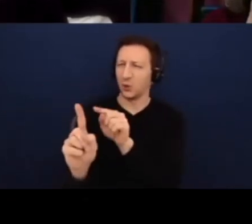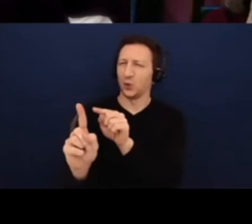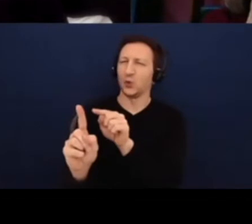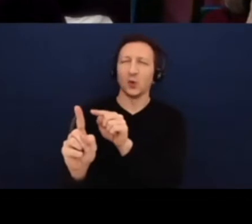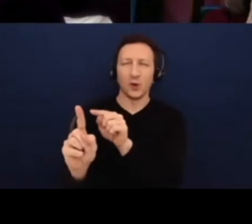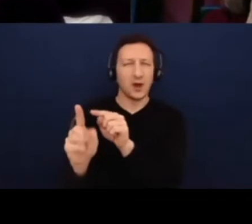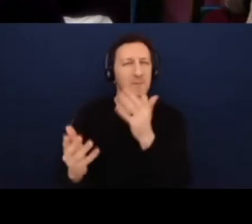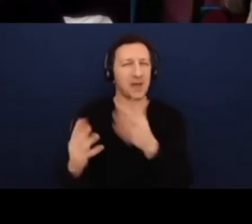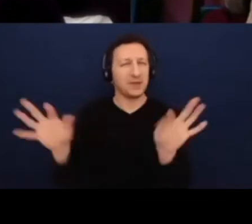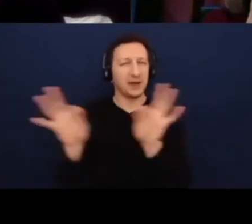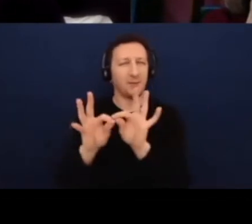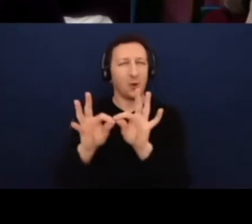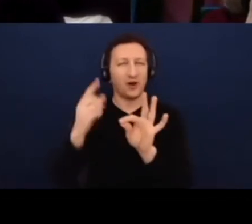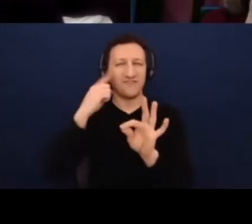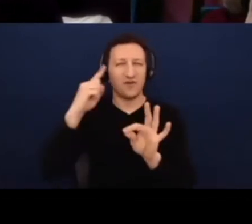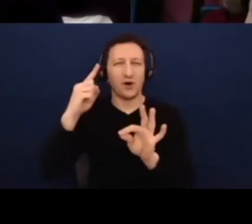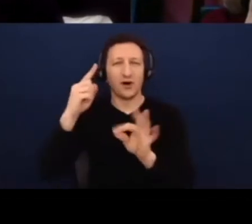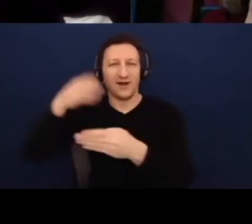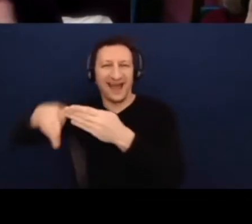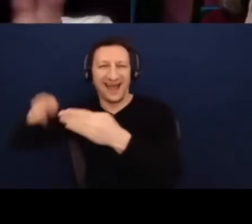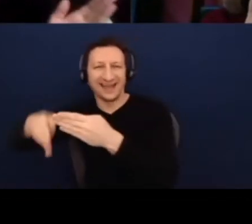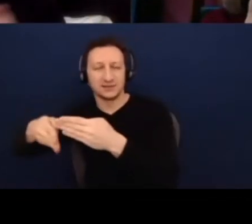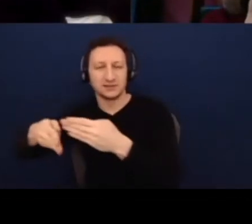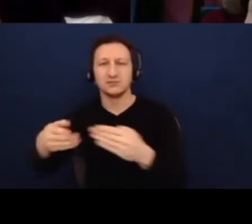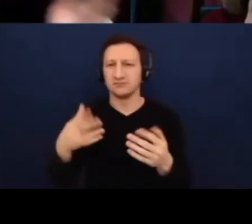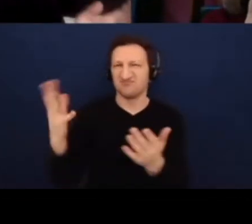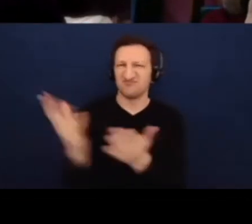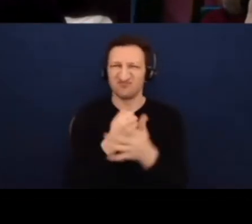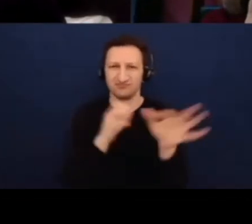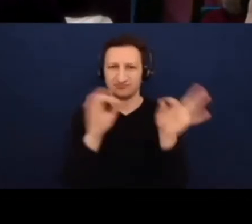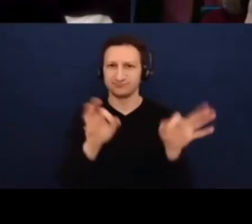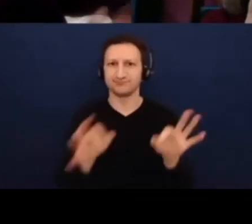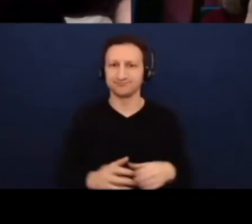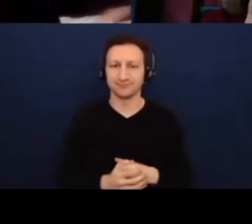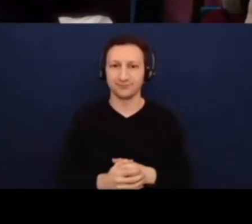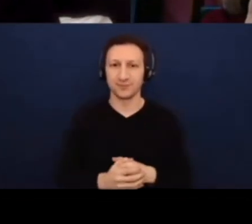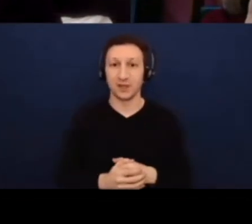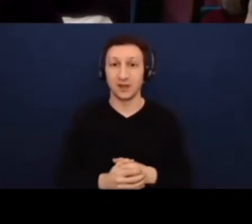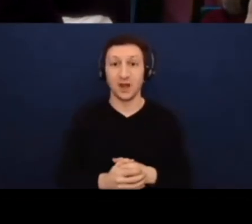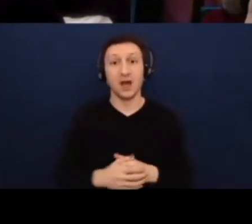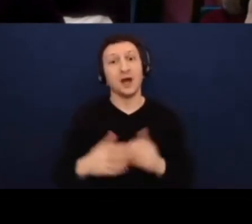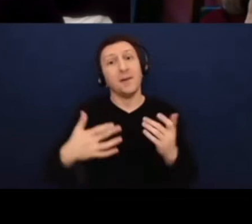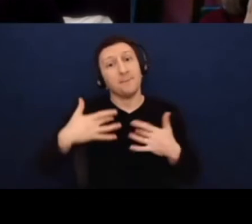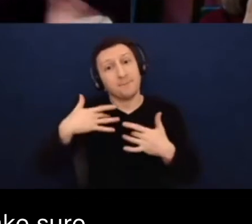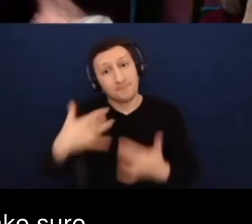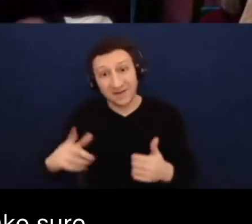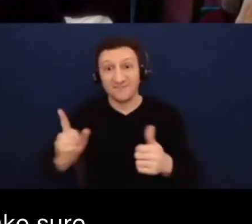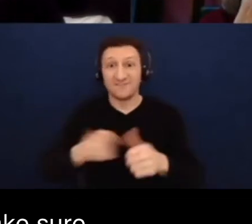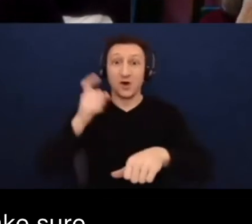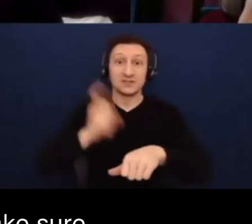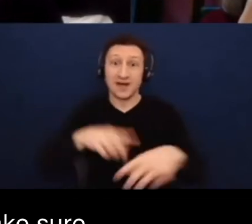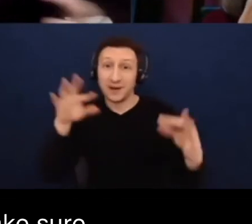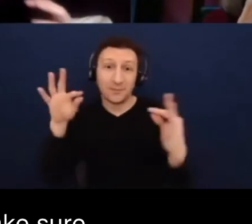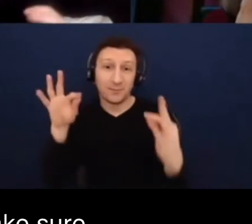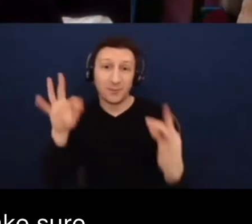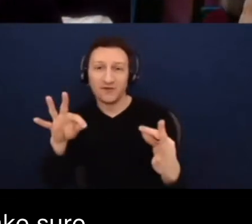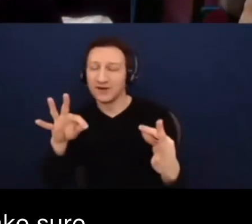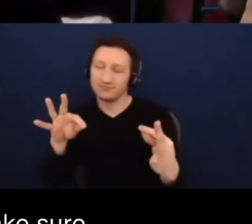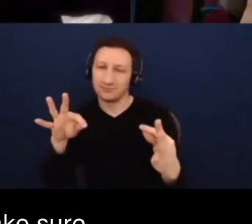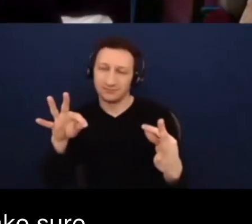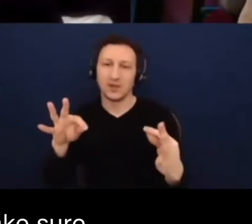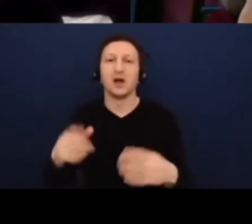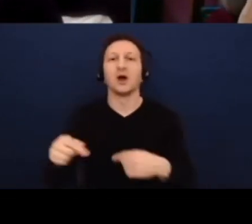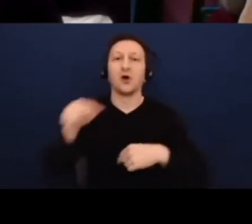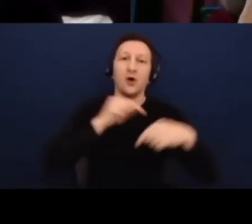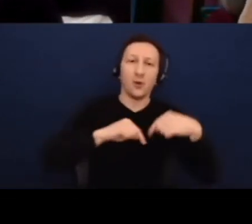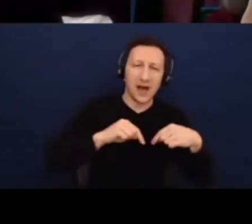put a pin in it. Regardless, we'll usually have to go back and kind of do another pass and just make sure everything fits